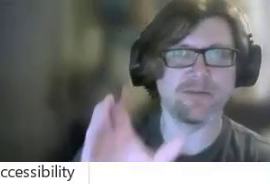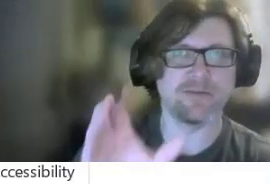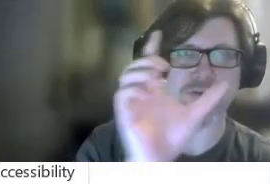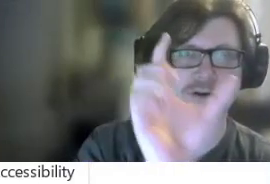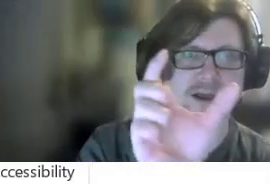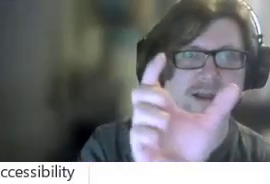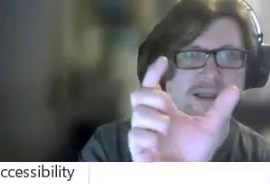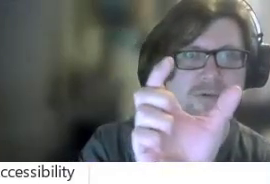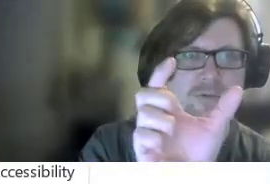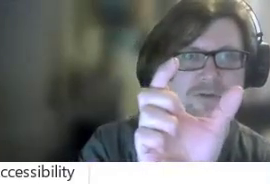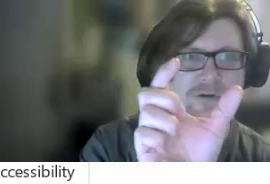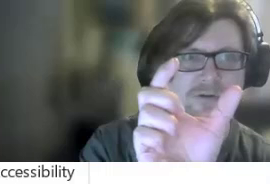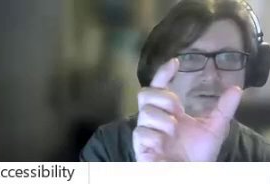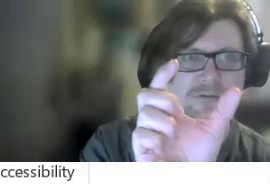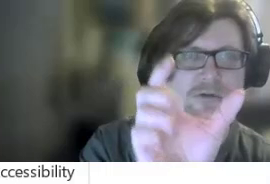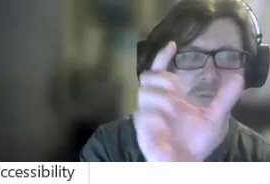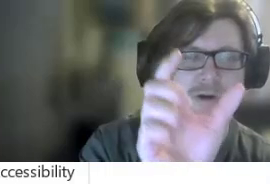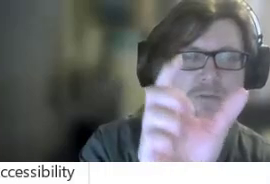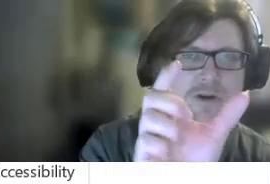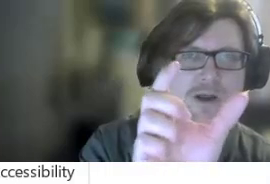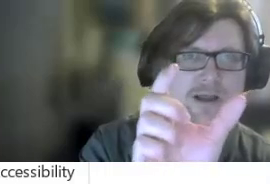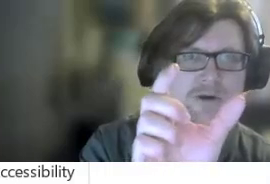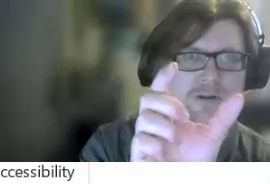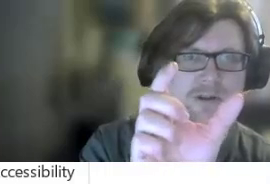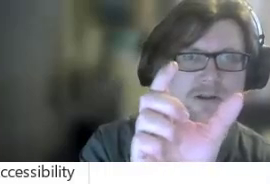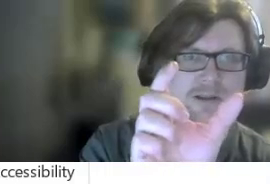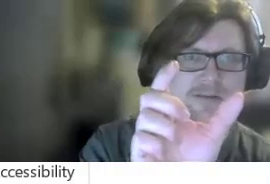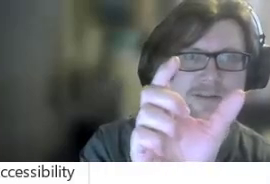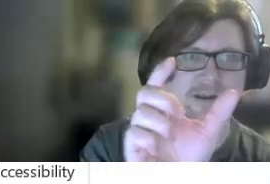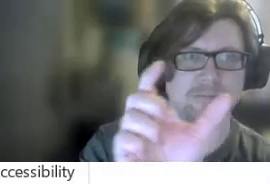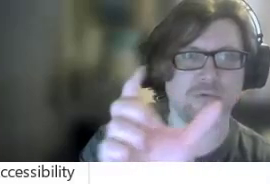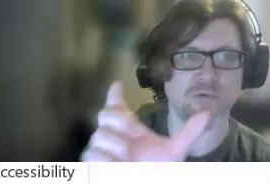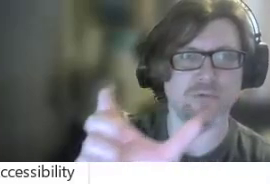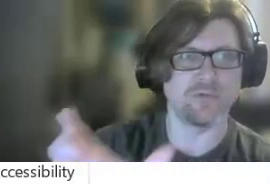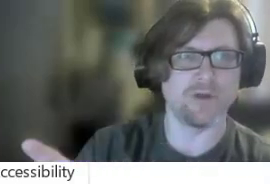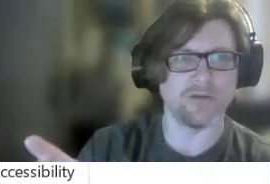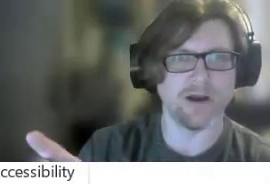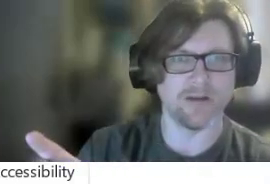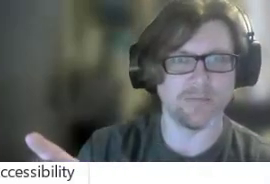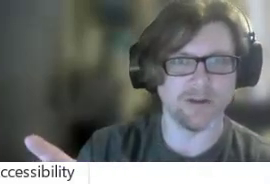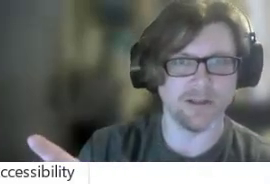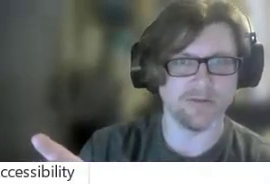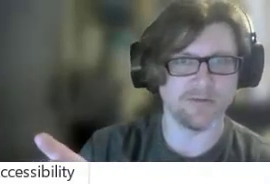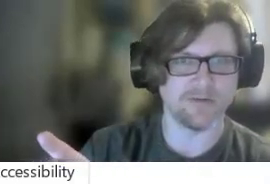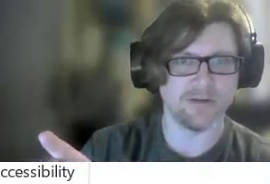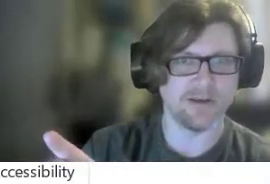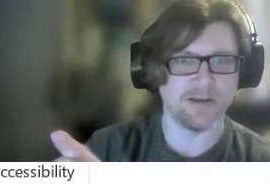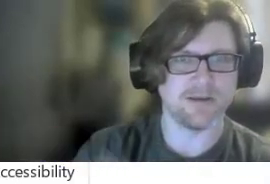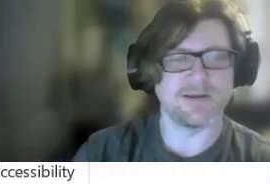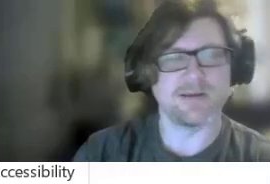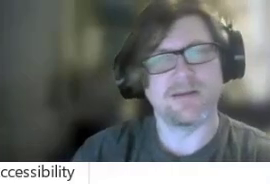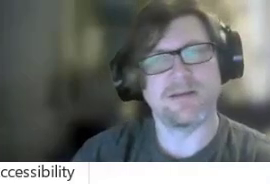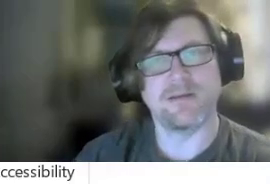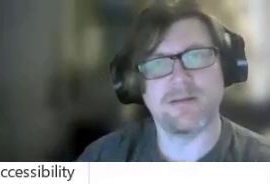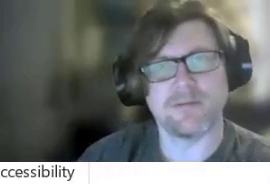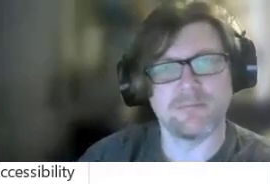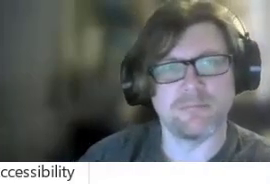it starts highlighting one circle or one item on a list, and then it moves to another item on the list?